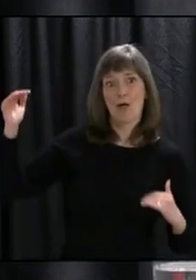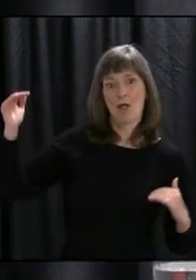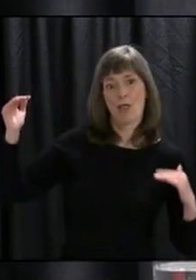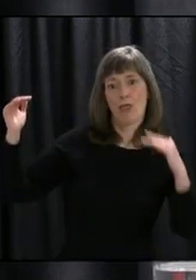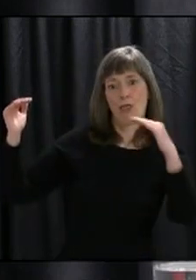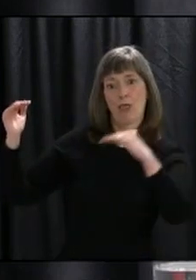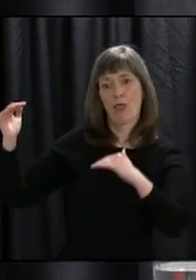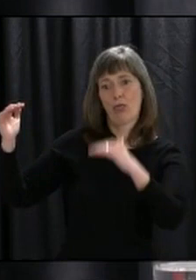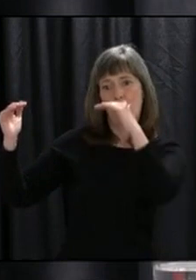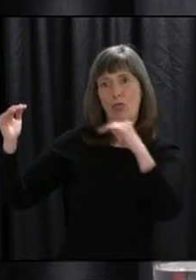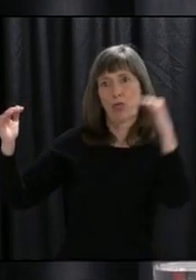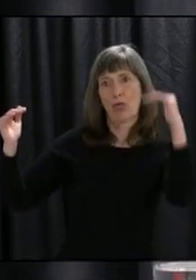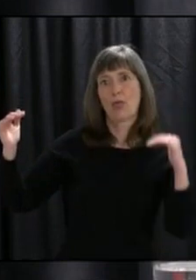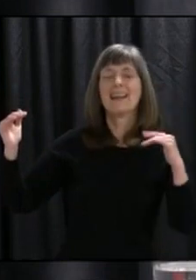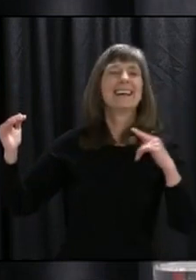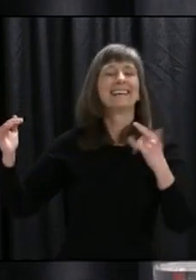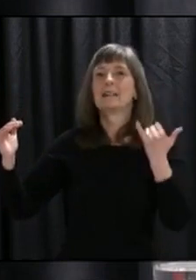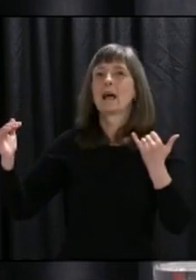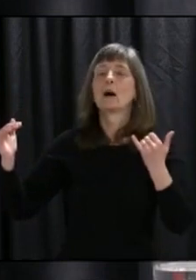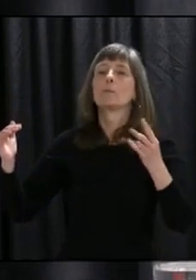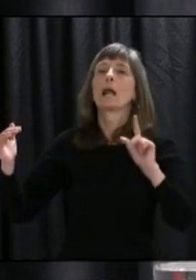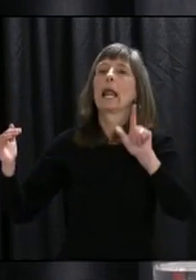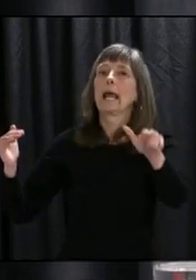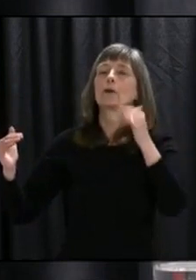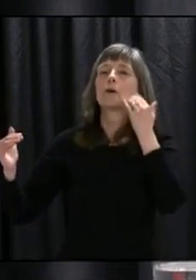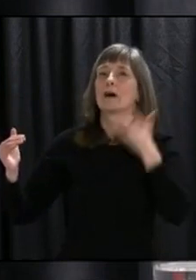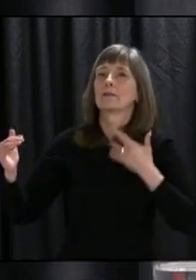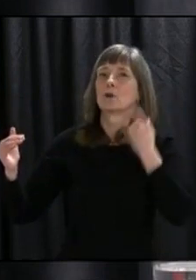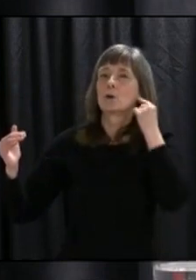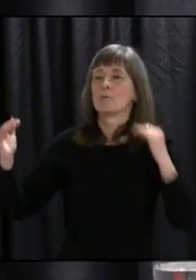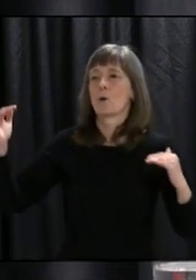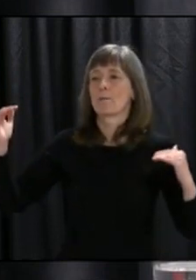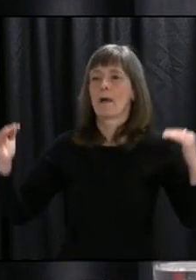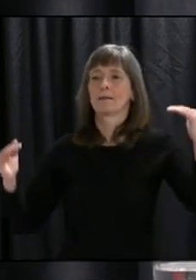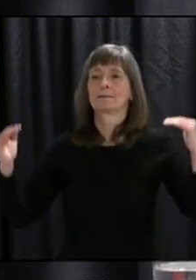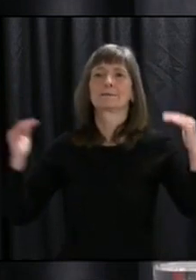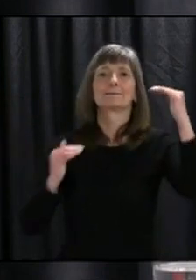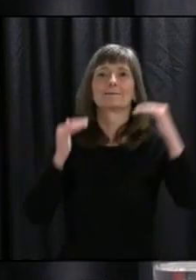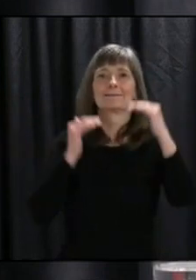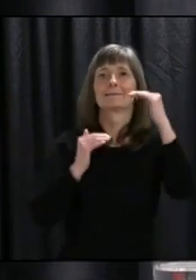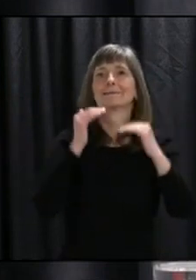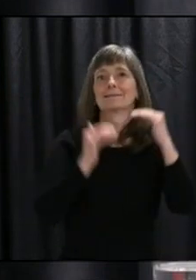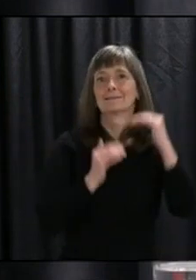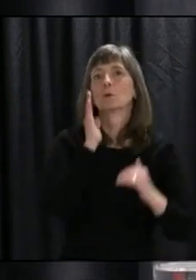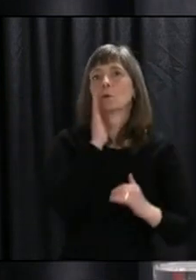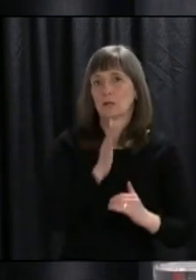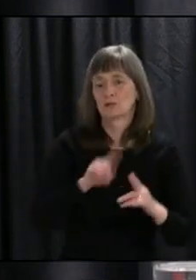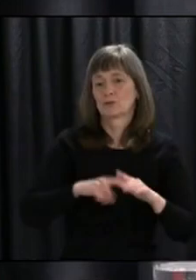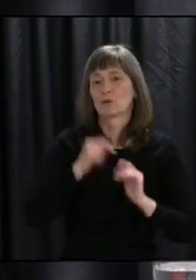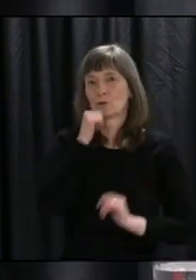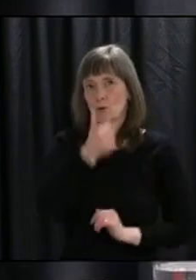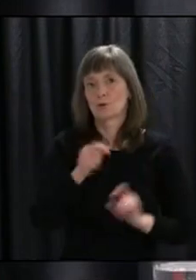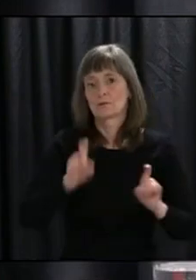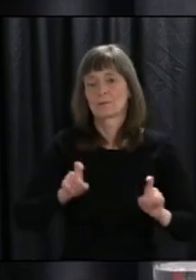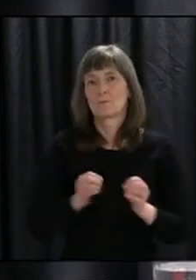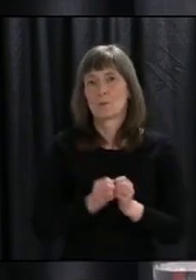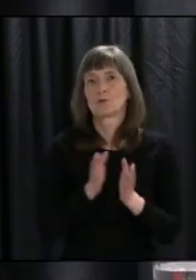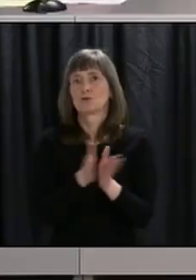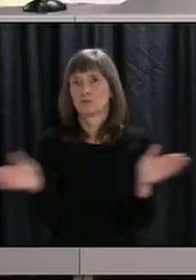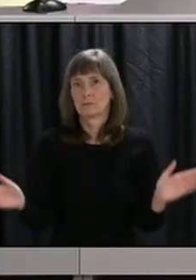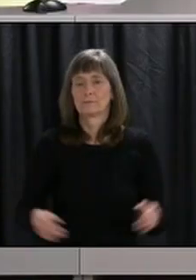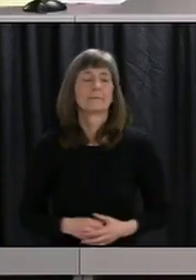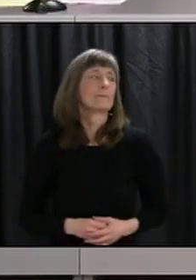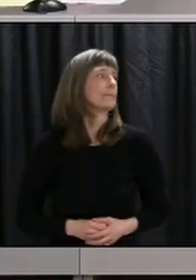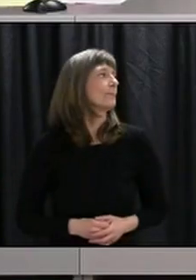probably a couple of days to work through as these criteria will be applied from tomorrow. I think it's fair too